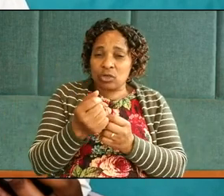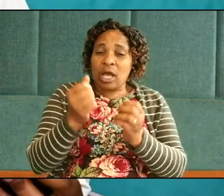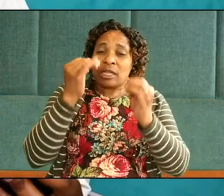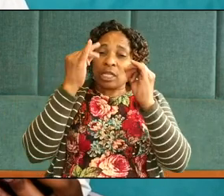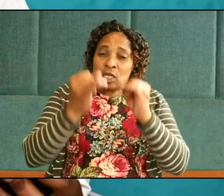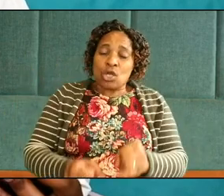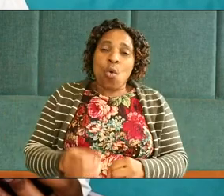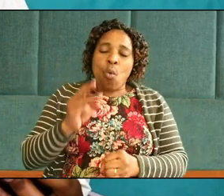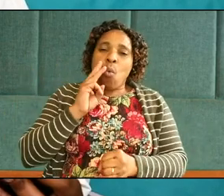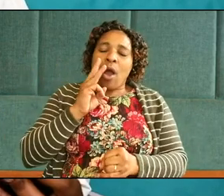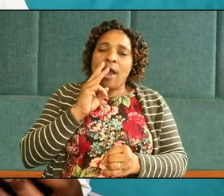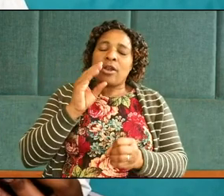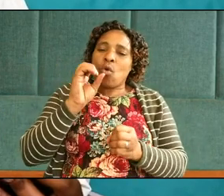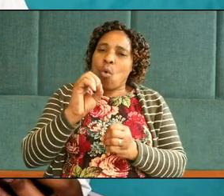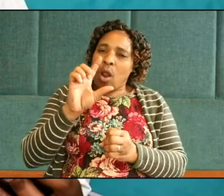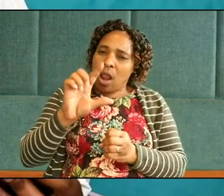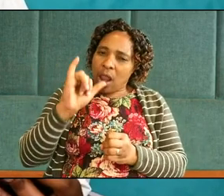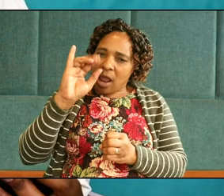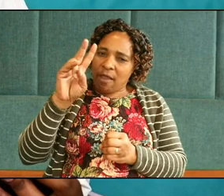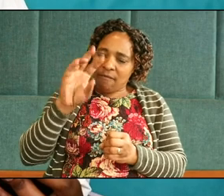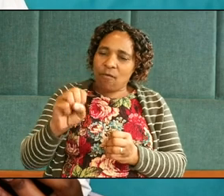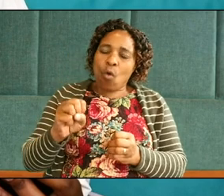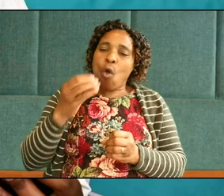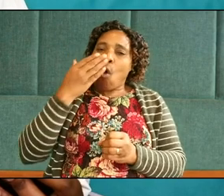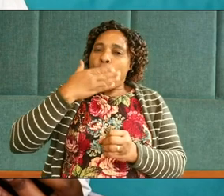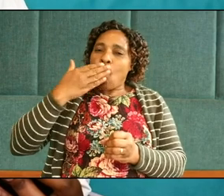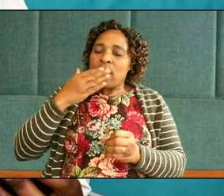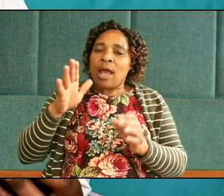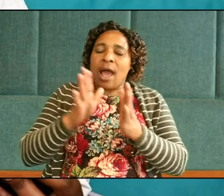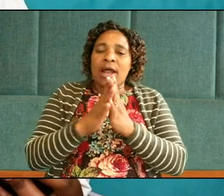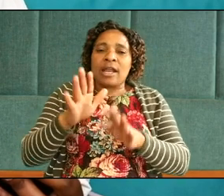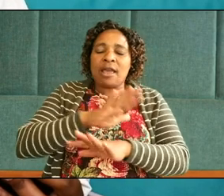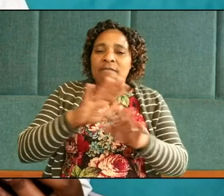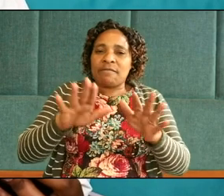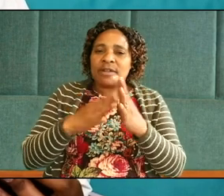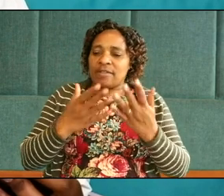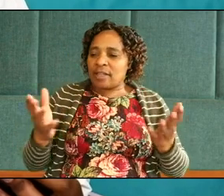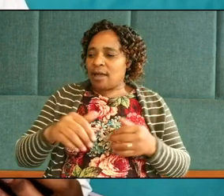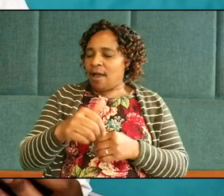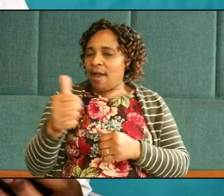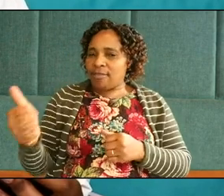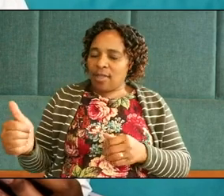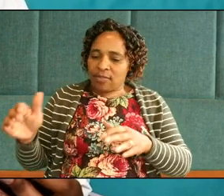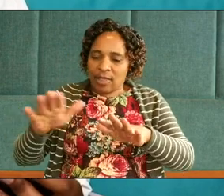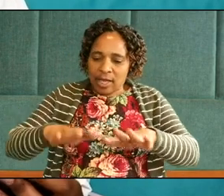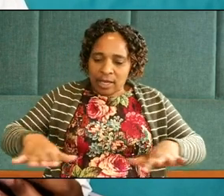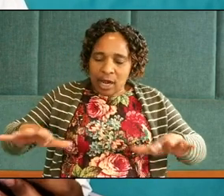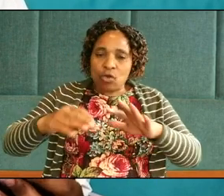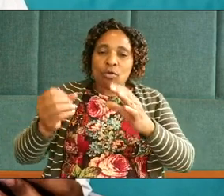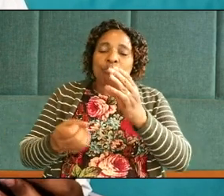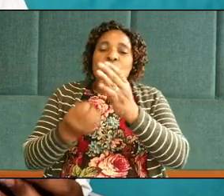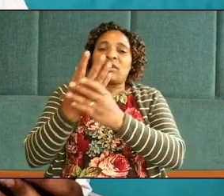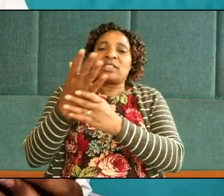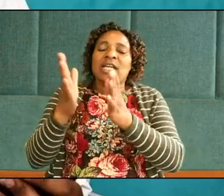on the grain, the new wine, the olive oil, and everything else the ground produces, on people and